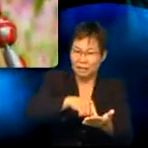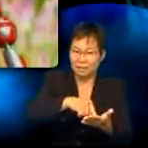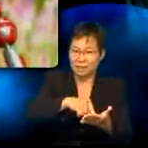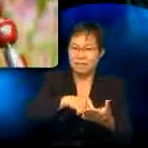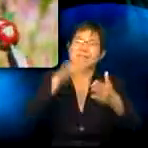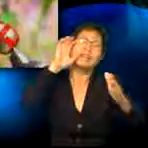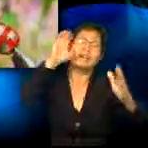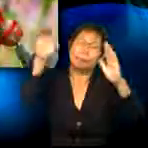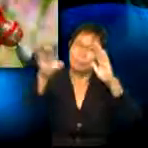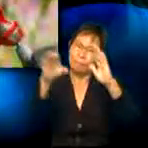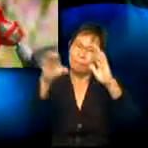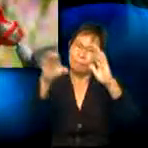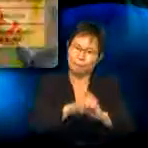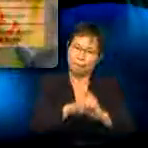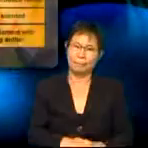diagram.